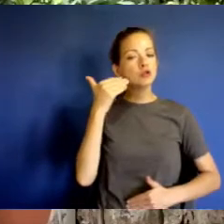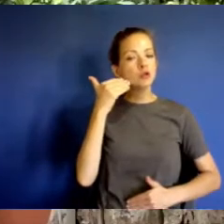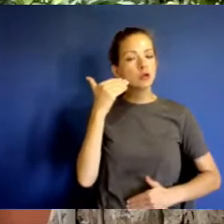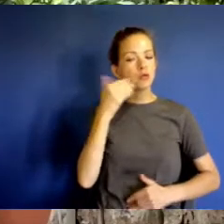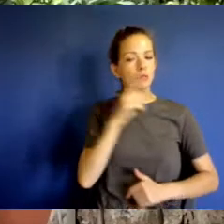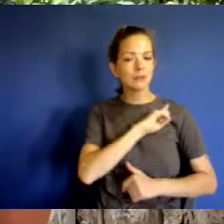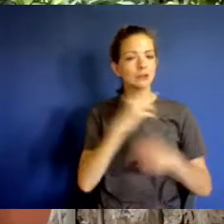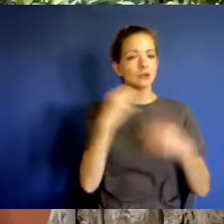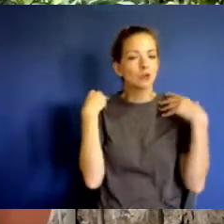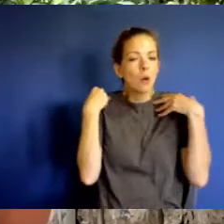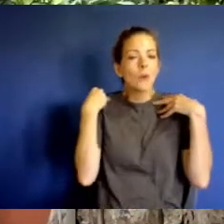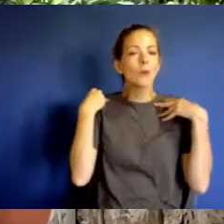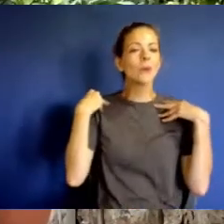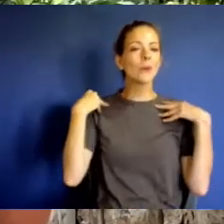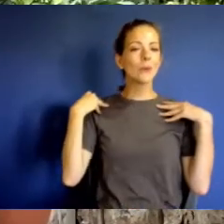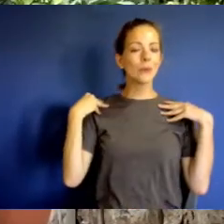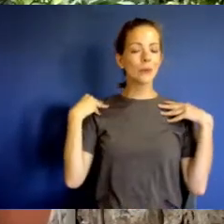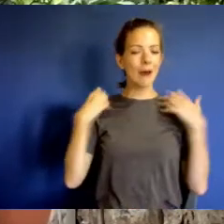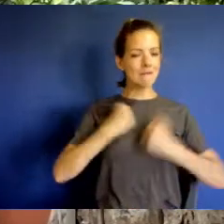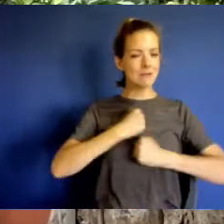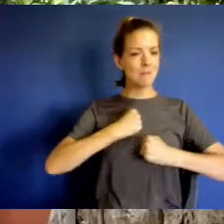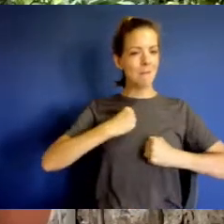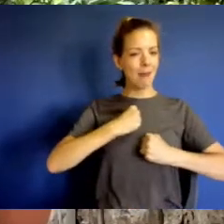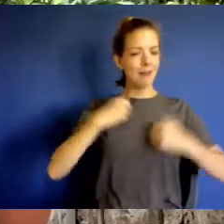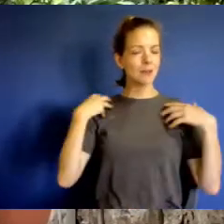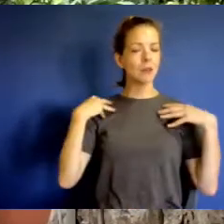away from the ears and we have space.